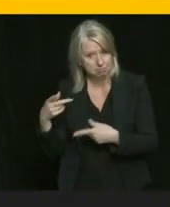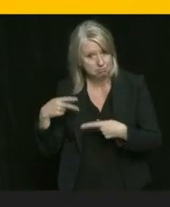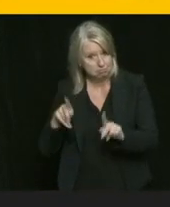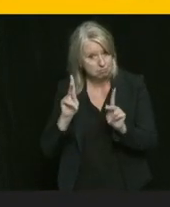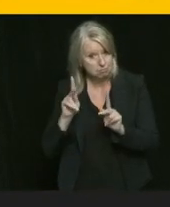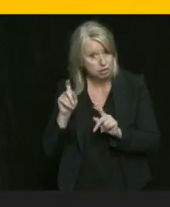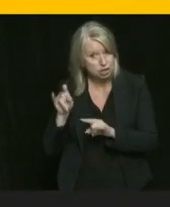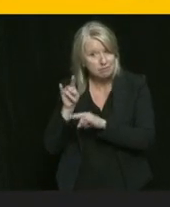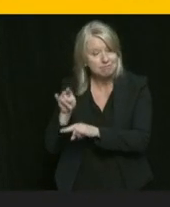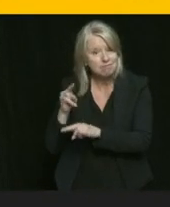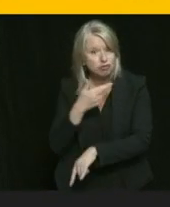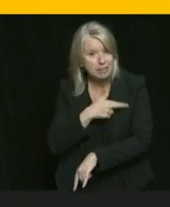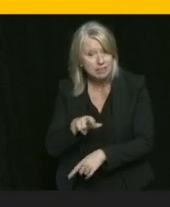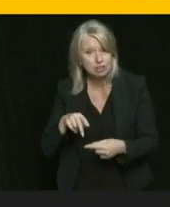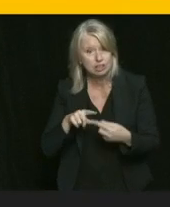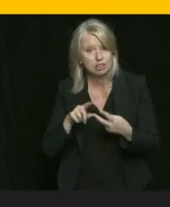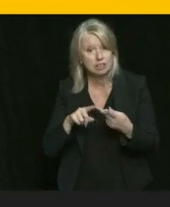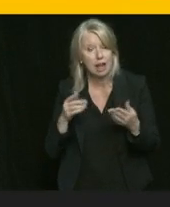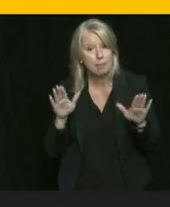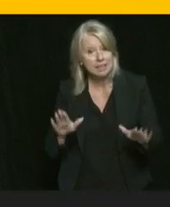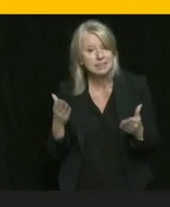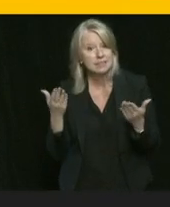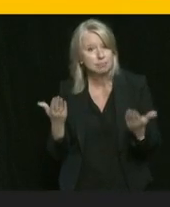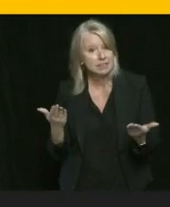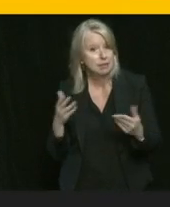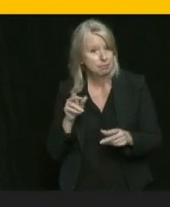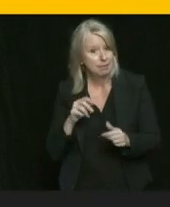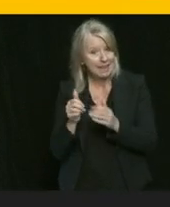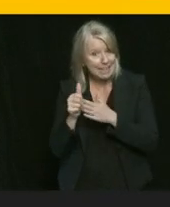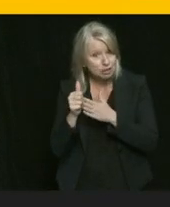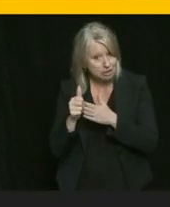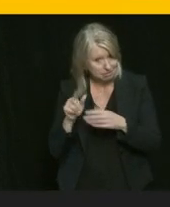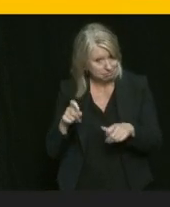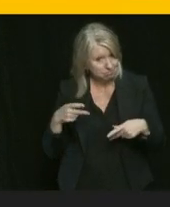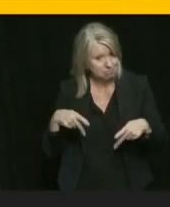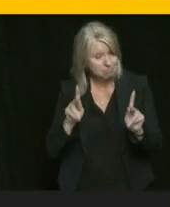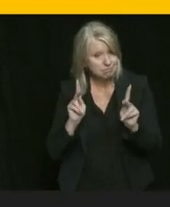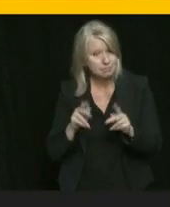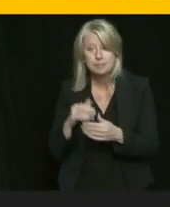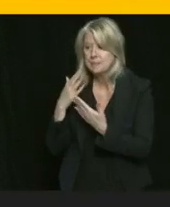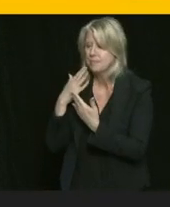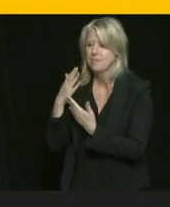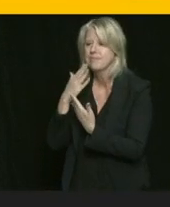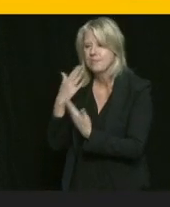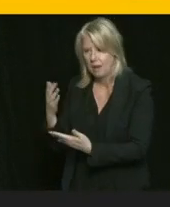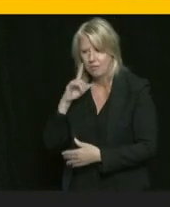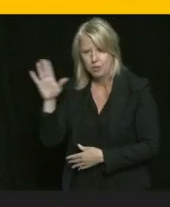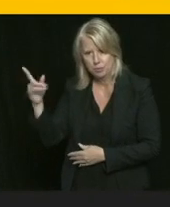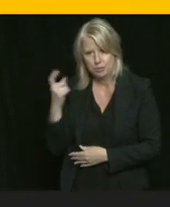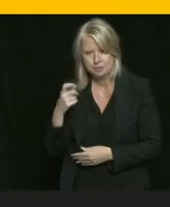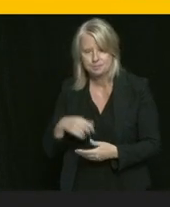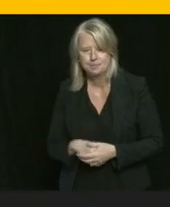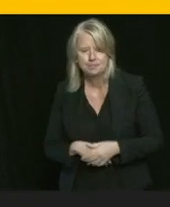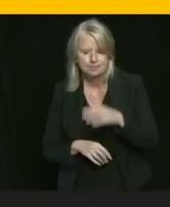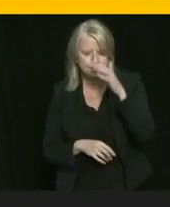religion and Muslim leaders? Thank you, Lina. First of all,